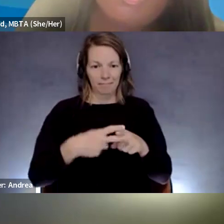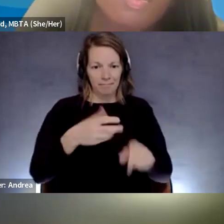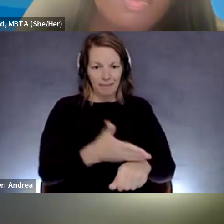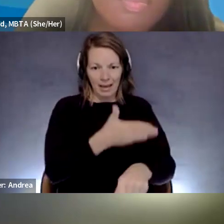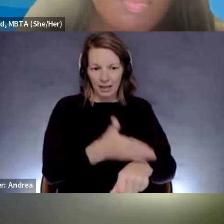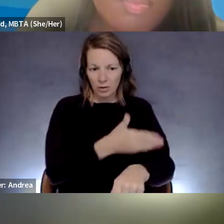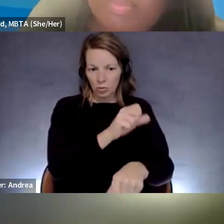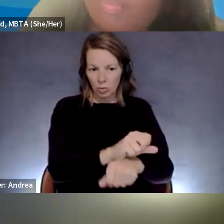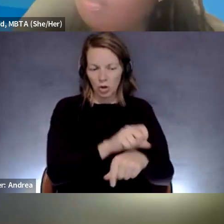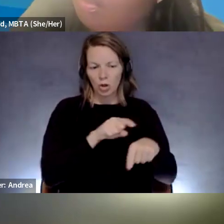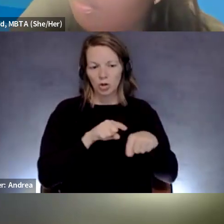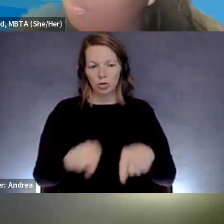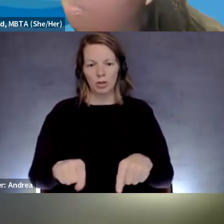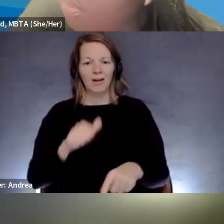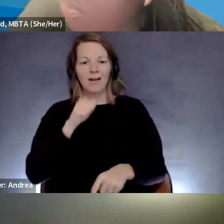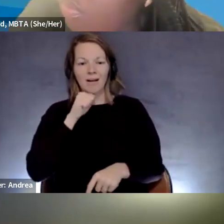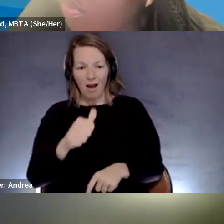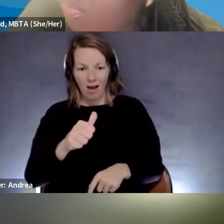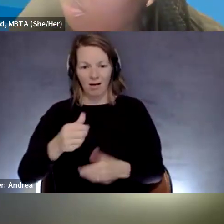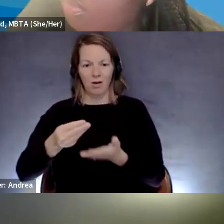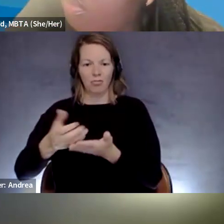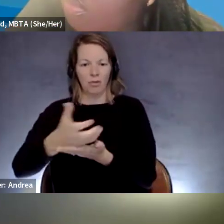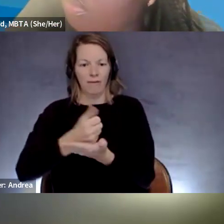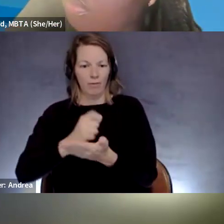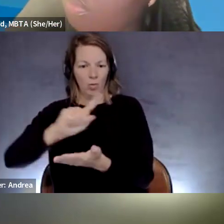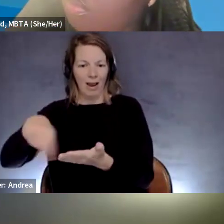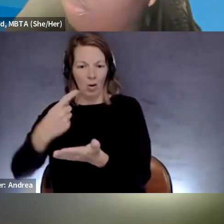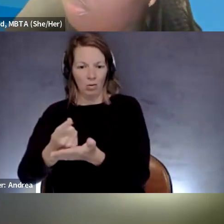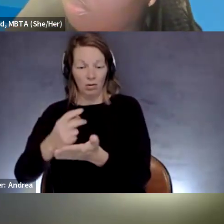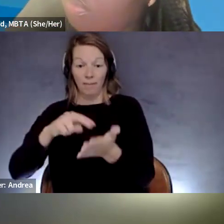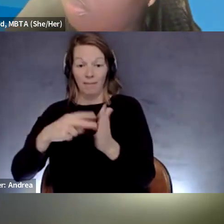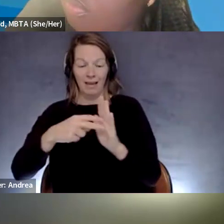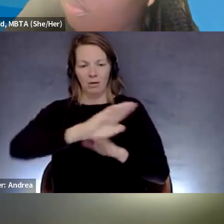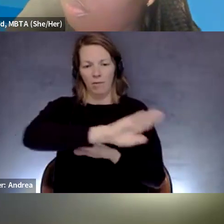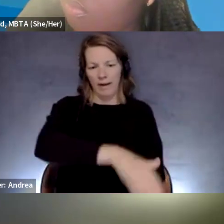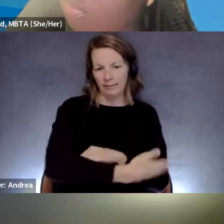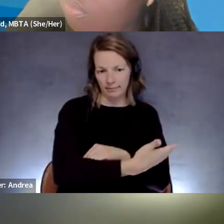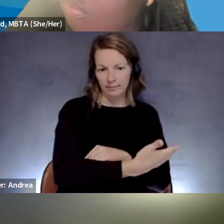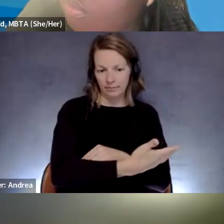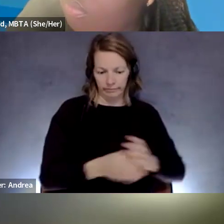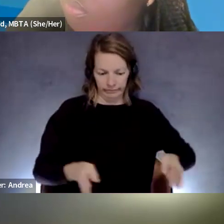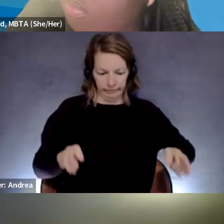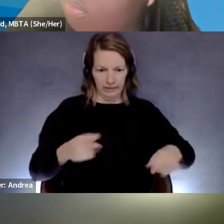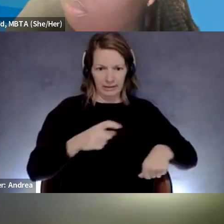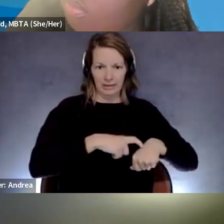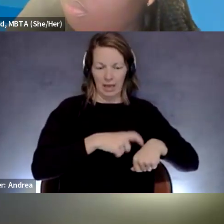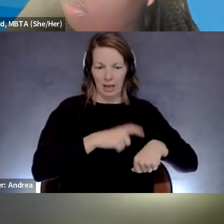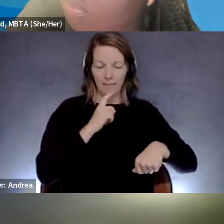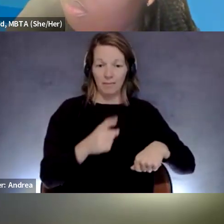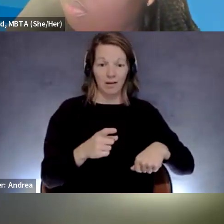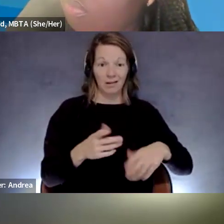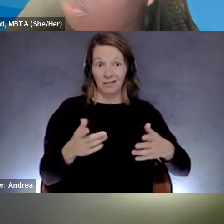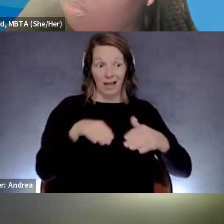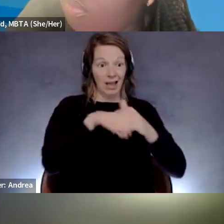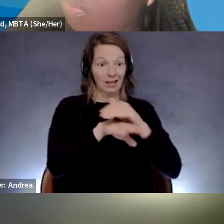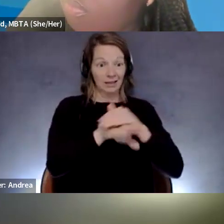non-revenue hours, which would be on the overnight when we stop running trains. So we have a very small window overnight. And right now, our closest access point is what we